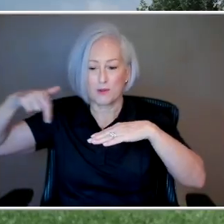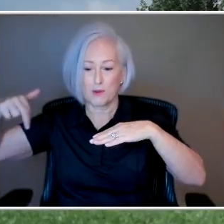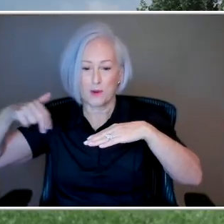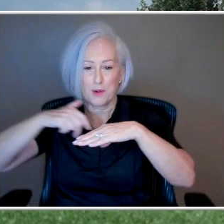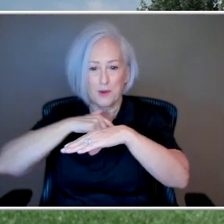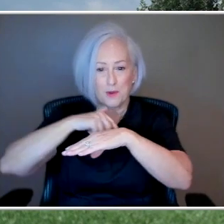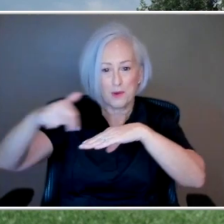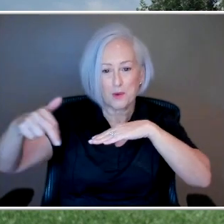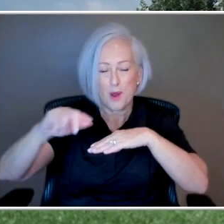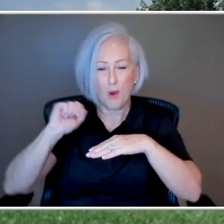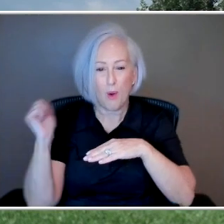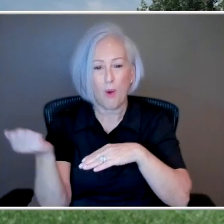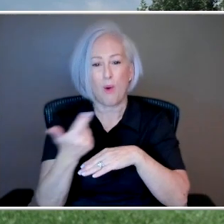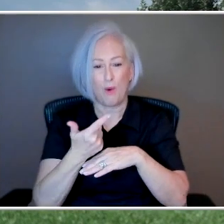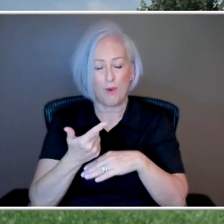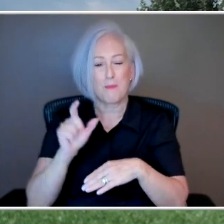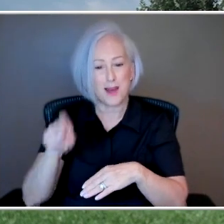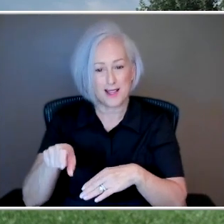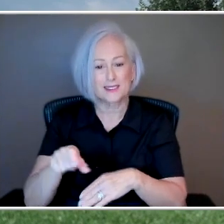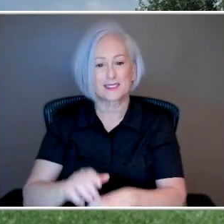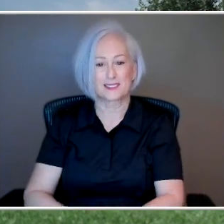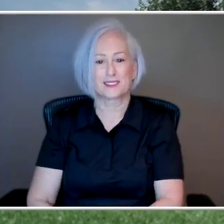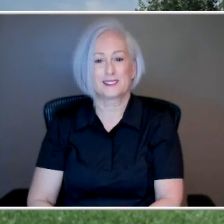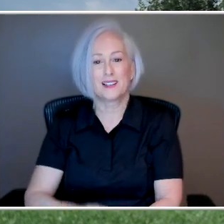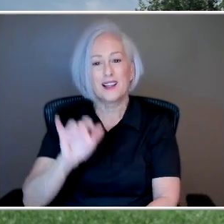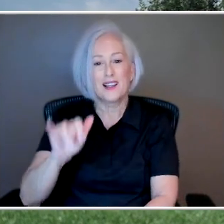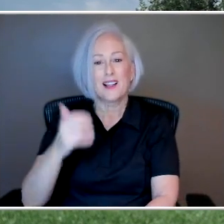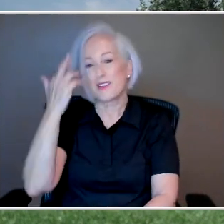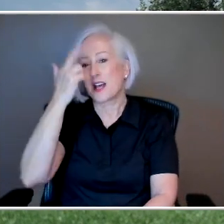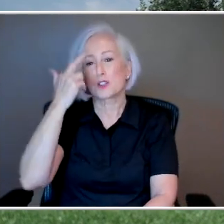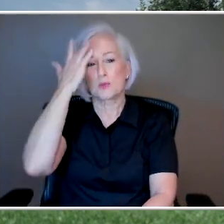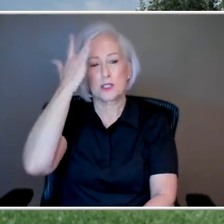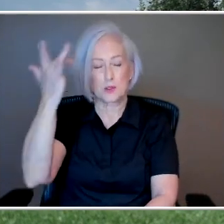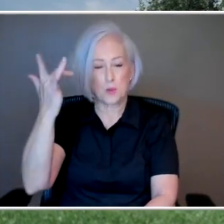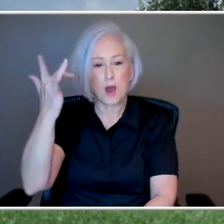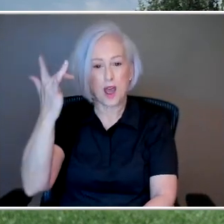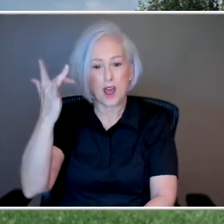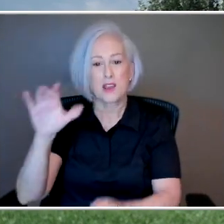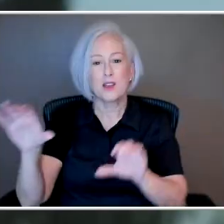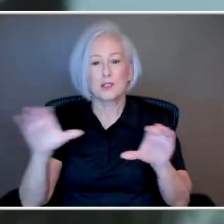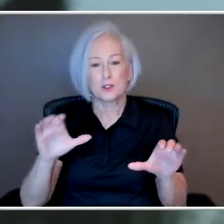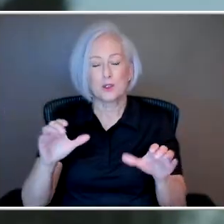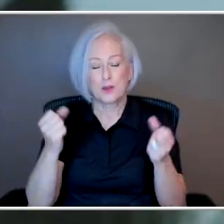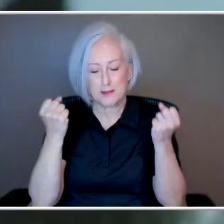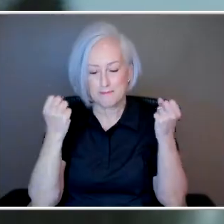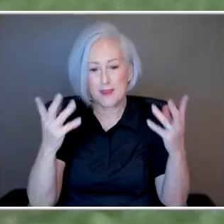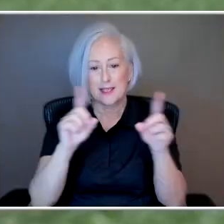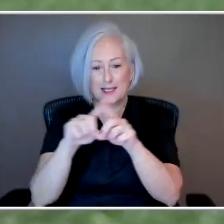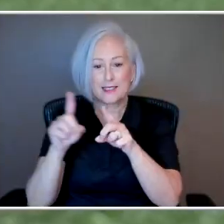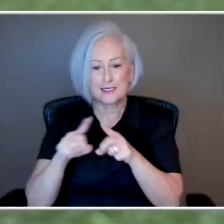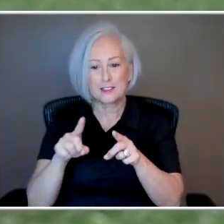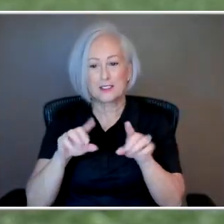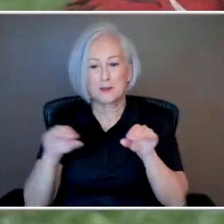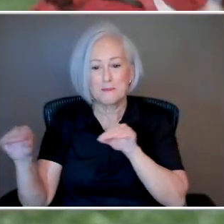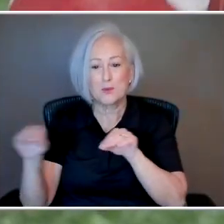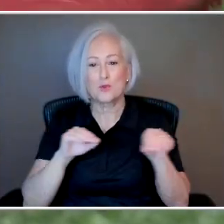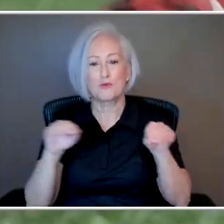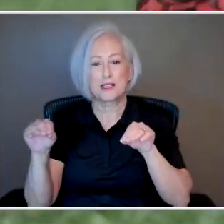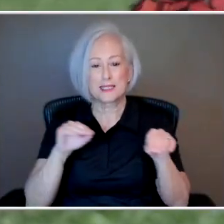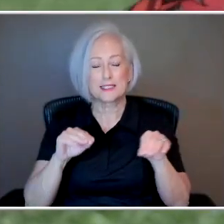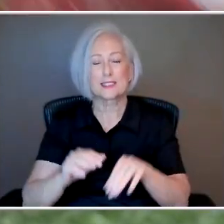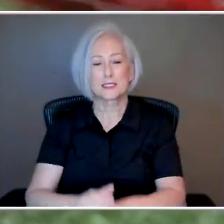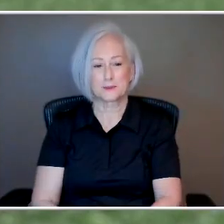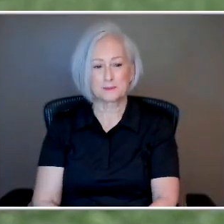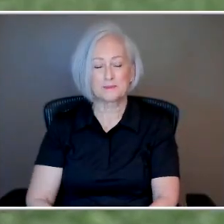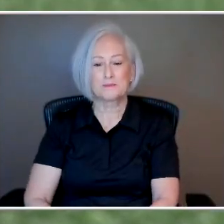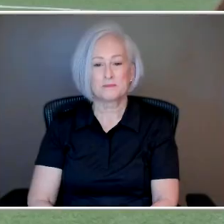Ready. That's the reason why. There you go. That's it. We're doing all these multi-plane. Ready. Push. Multi-directional